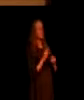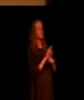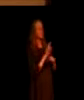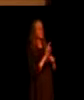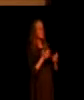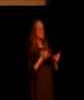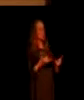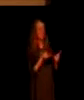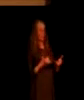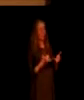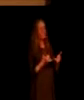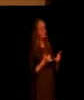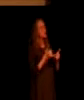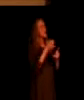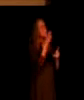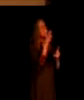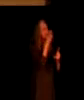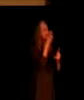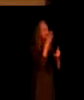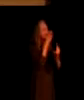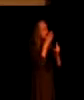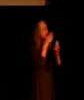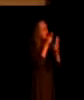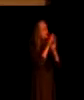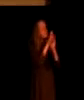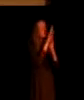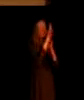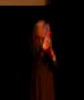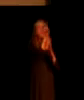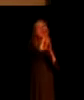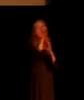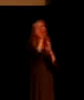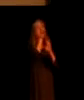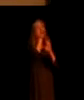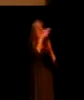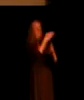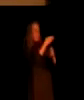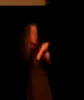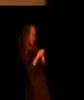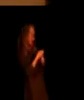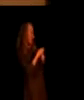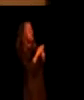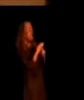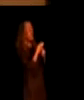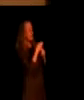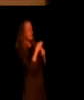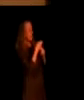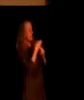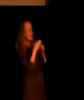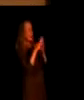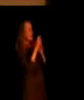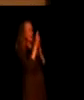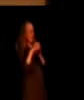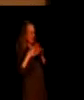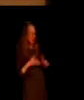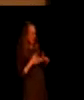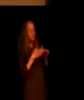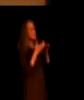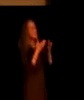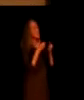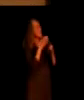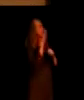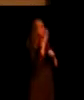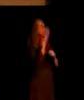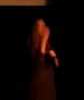to launch beer up to the space station for the astronauts. I saw one of the canisters that they fill full of beer